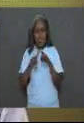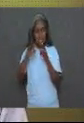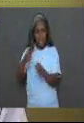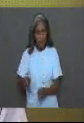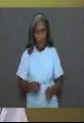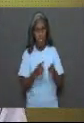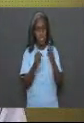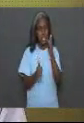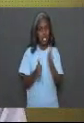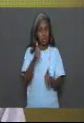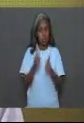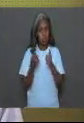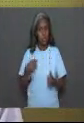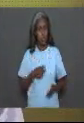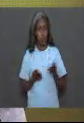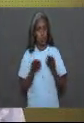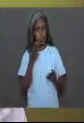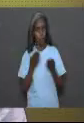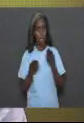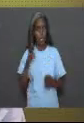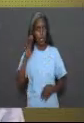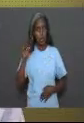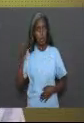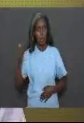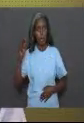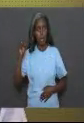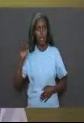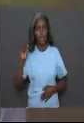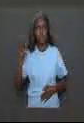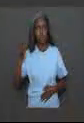several ways in which we may manipulate them.